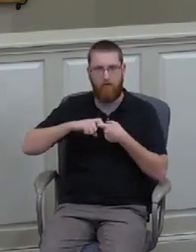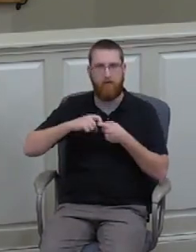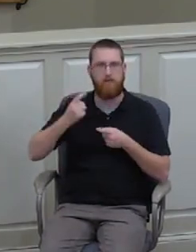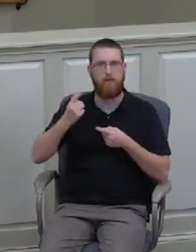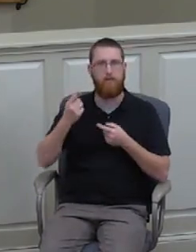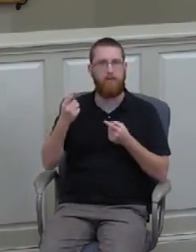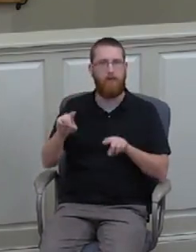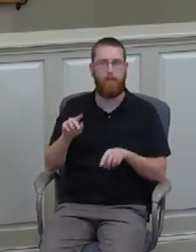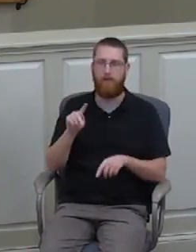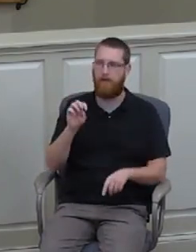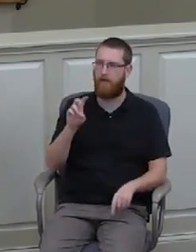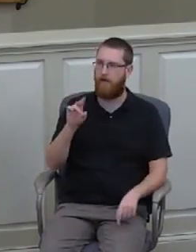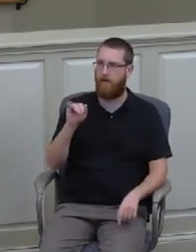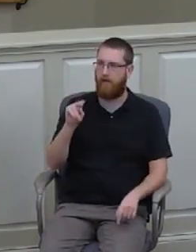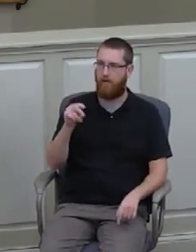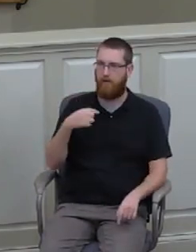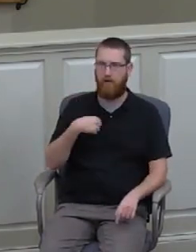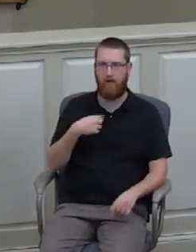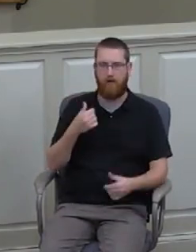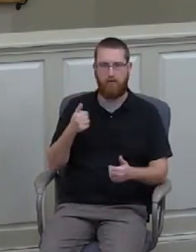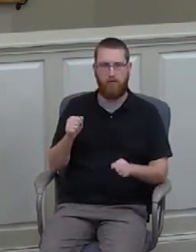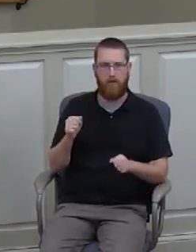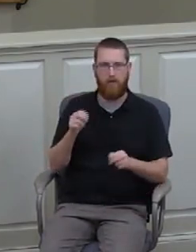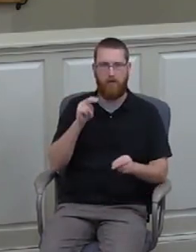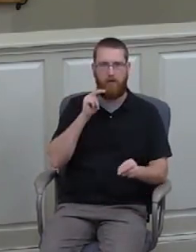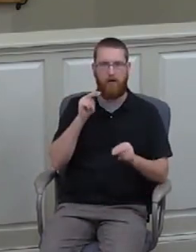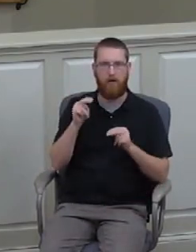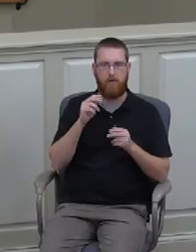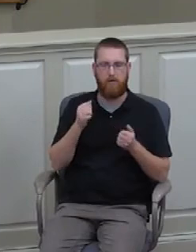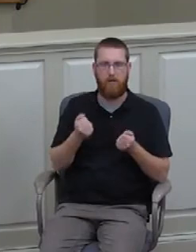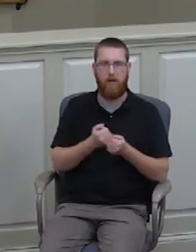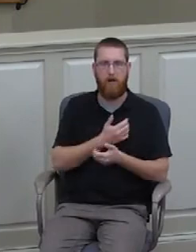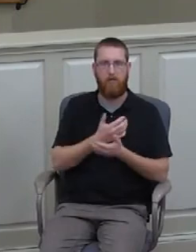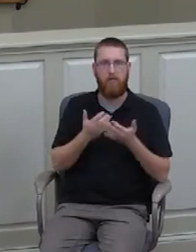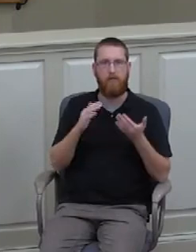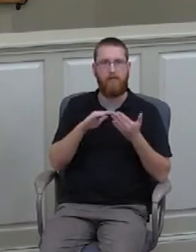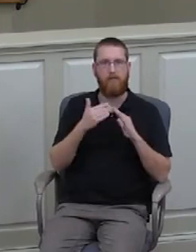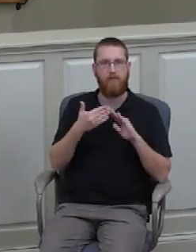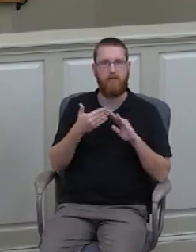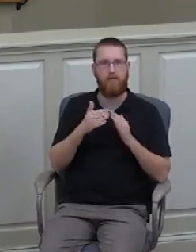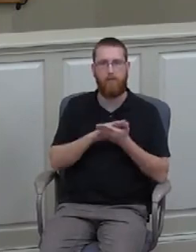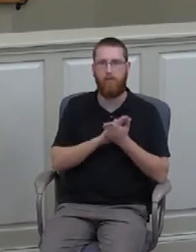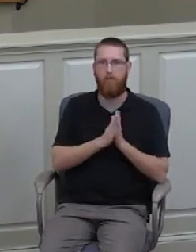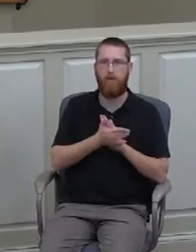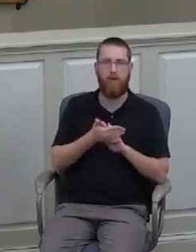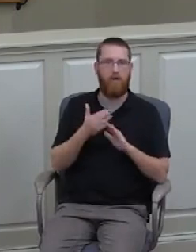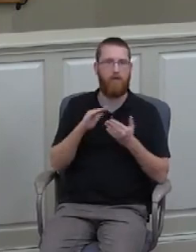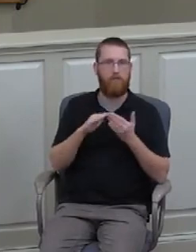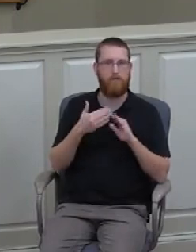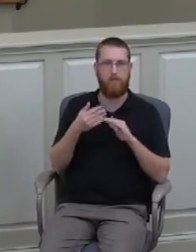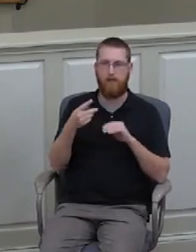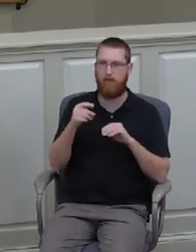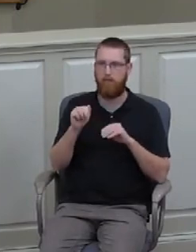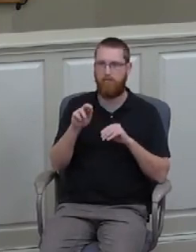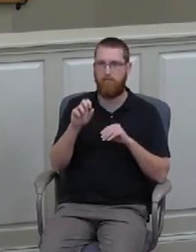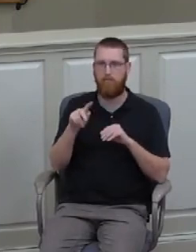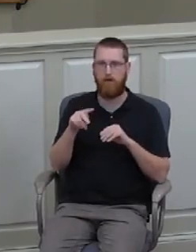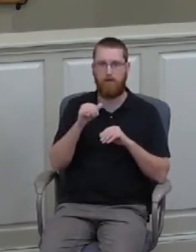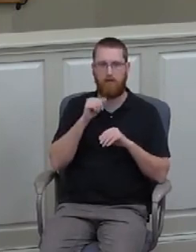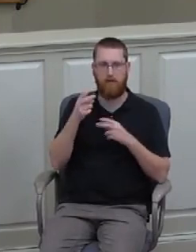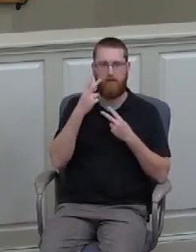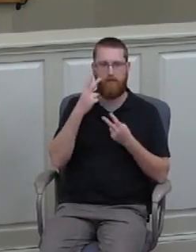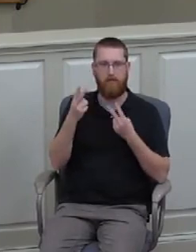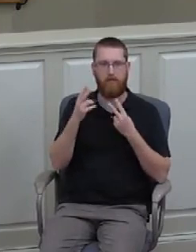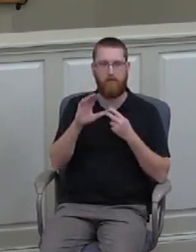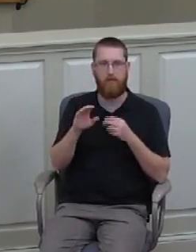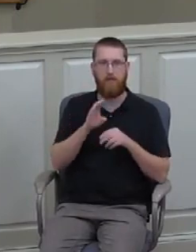and I had that and trying to negotiate that everything would be a city park, and that's not the vision of that Parks and Rec director or